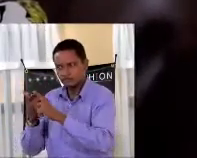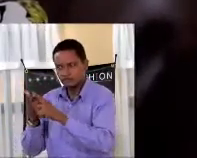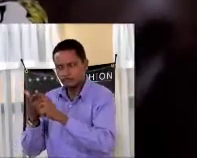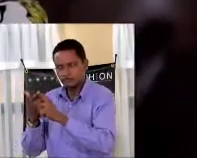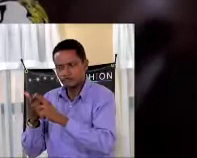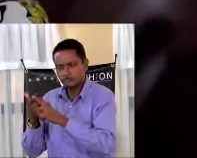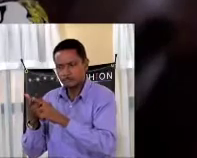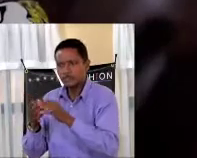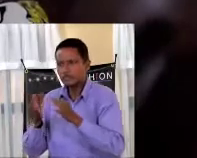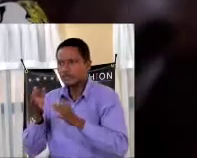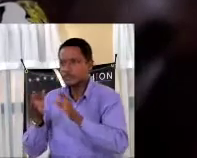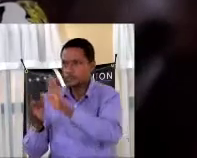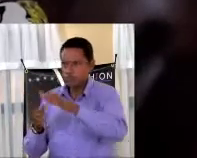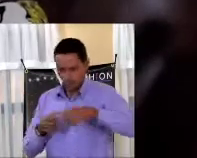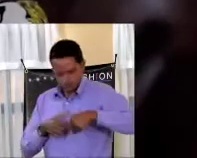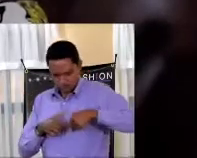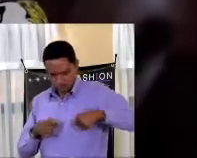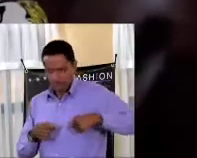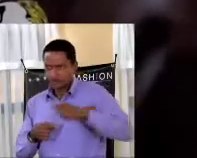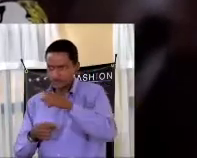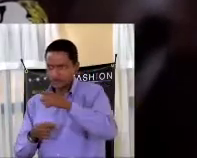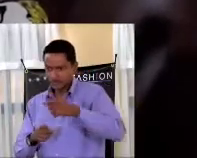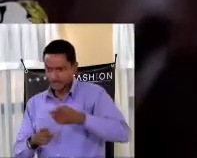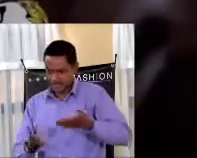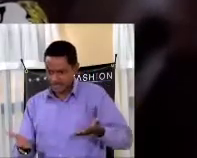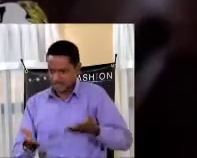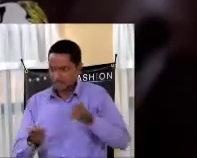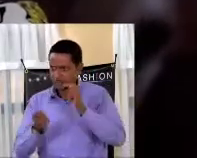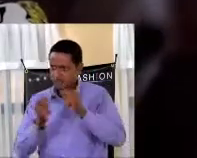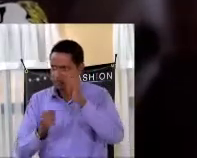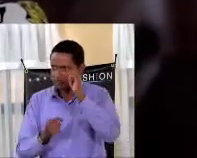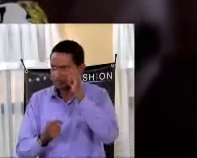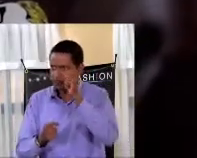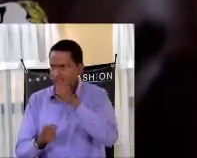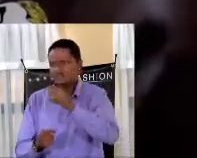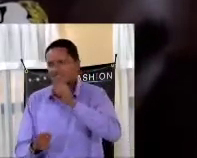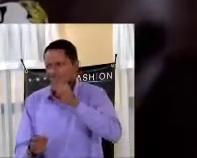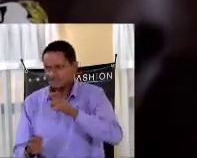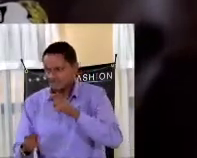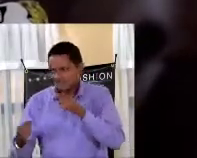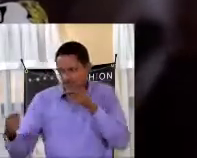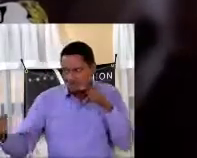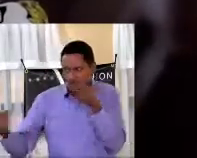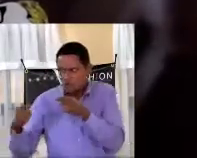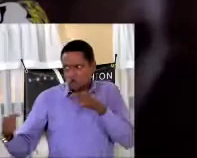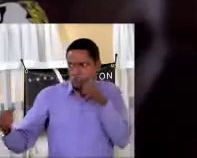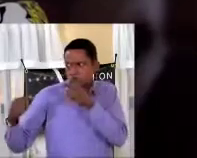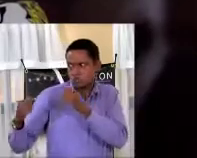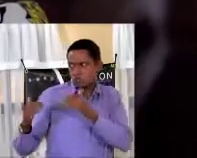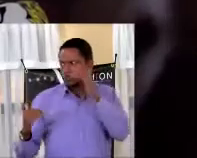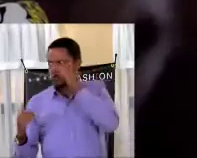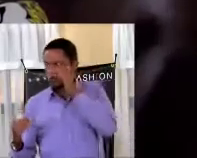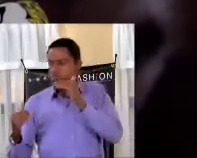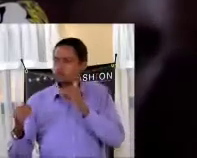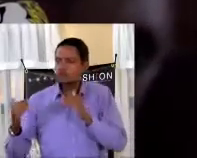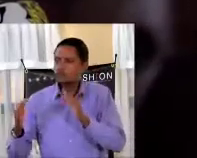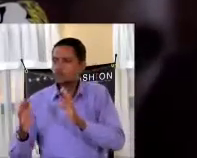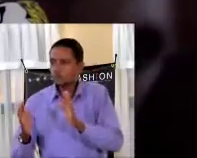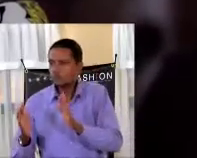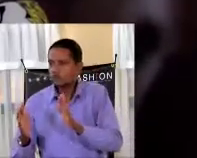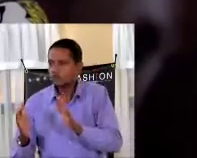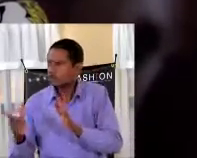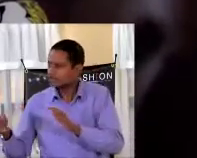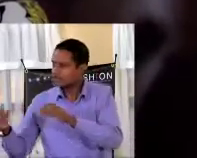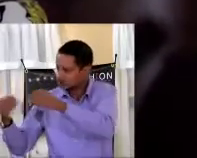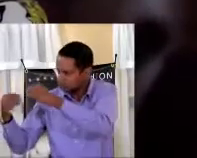Trinidad and Tobago, you need not fear and you need not try to compete with the moderate brands or the fast fashion brands that are in the